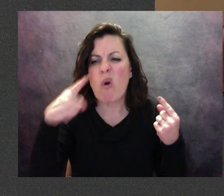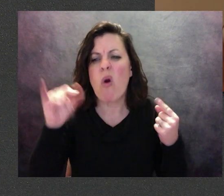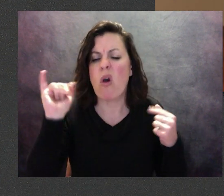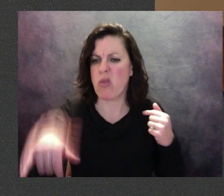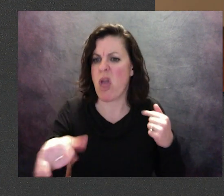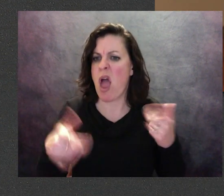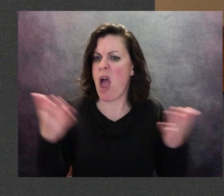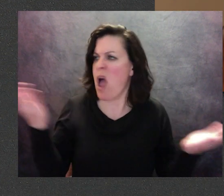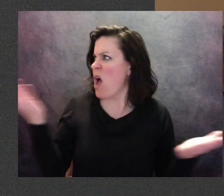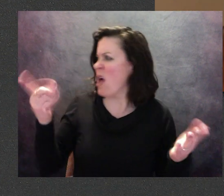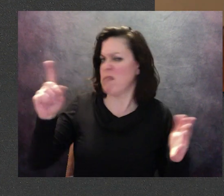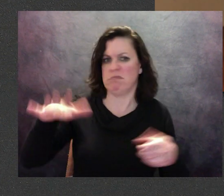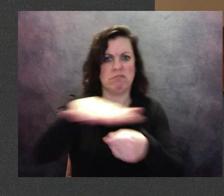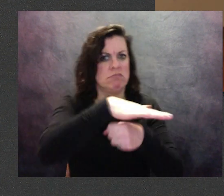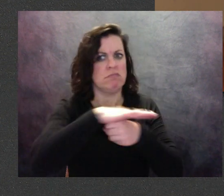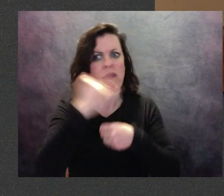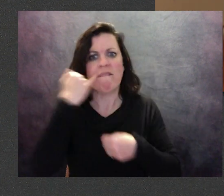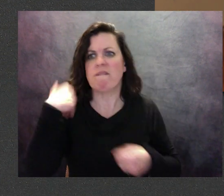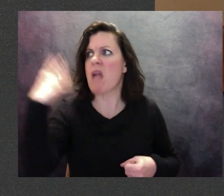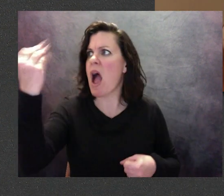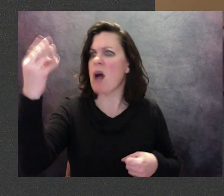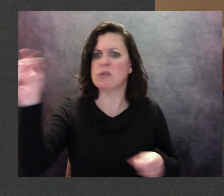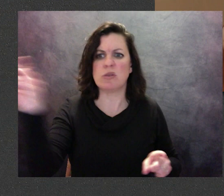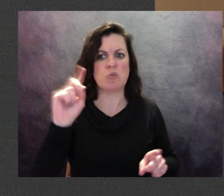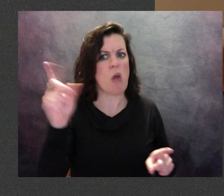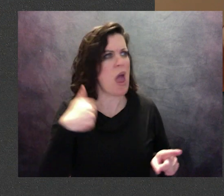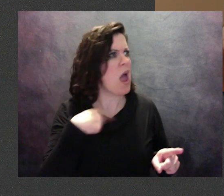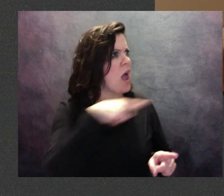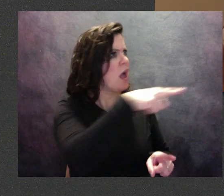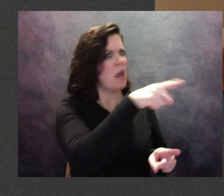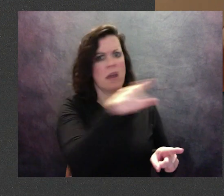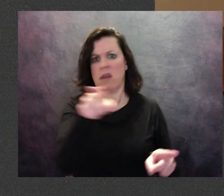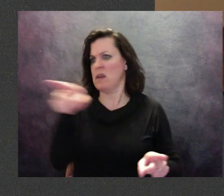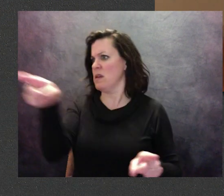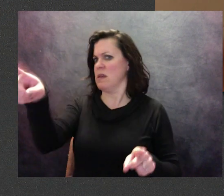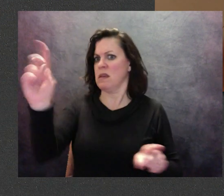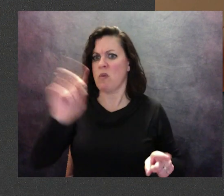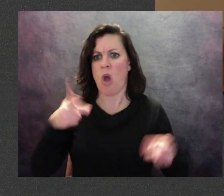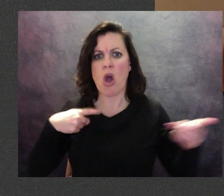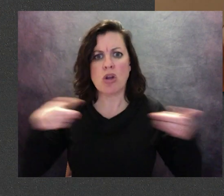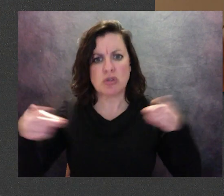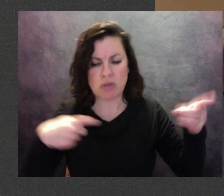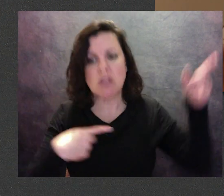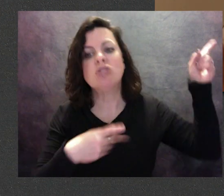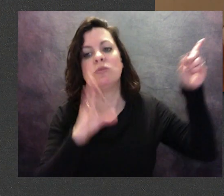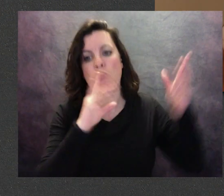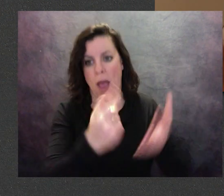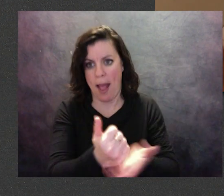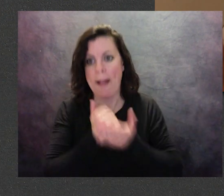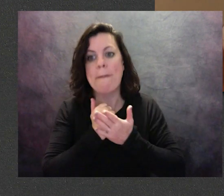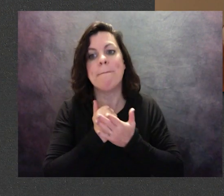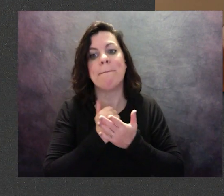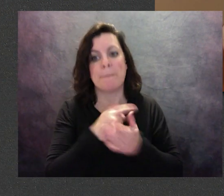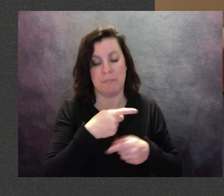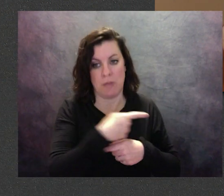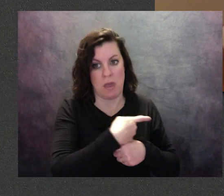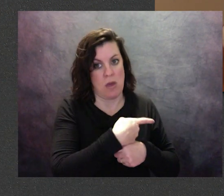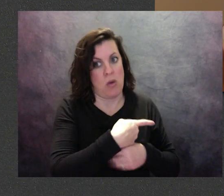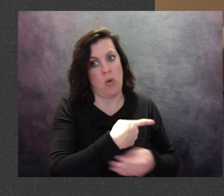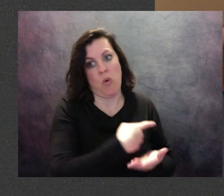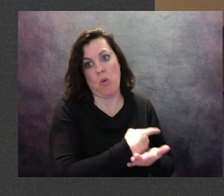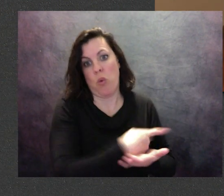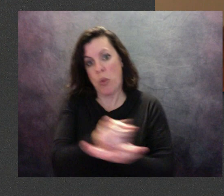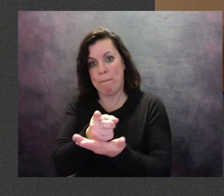directions. And it is a magnet, yes. And it always points to the